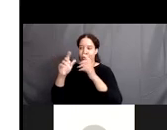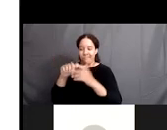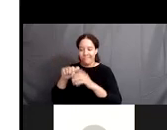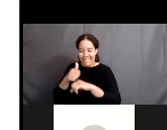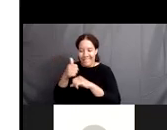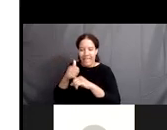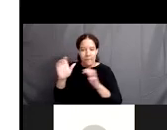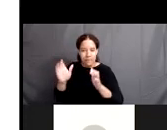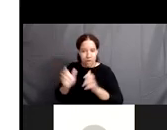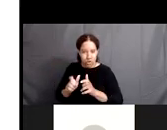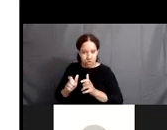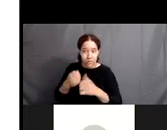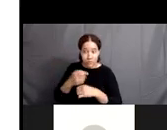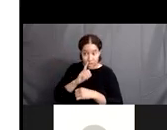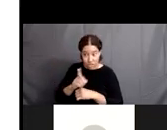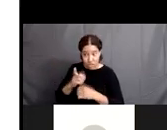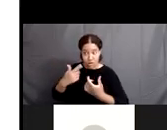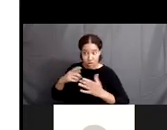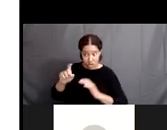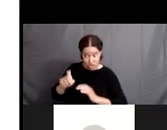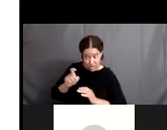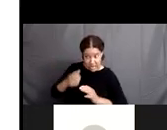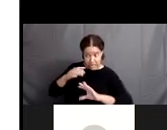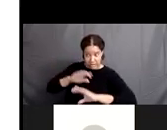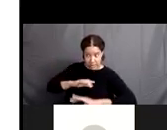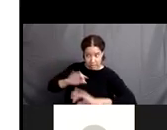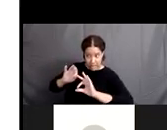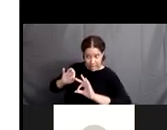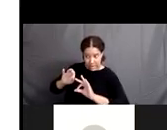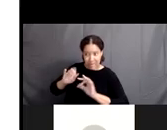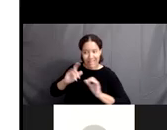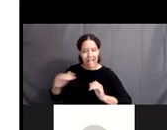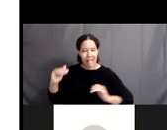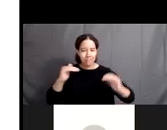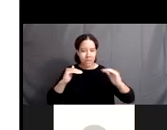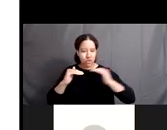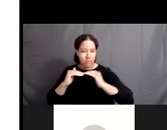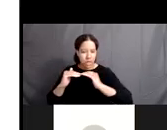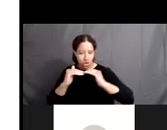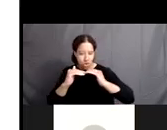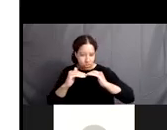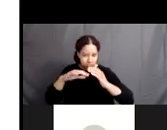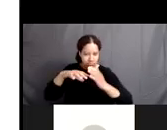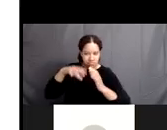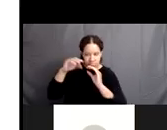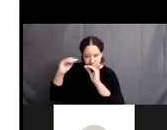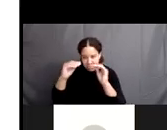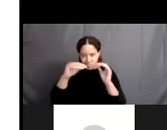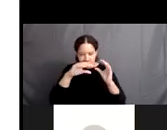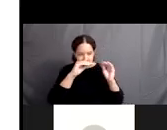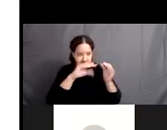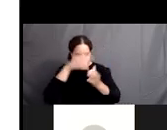really rely on that strength in numbers and that peer-to-peer learning and expertise. And they're building out new tools so